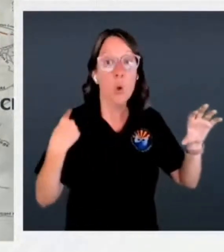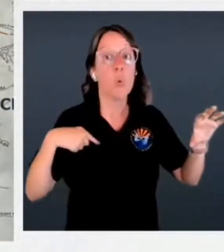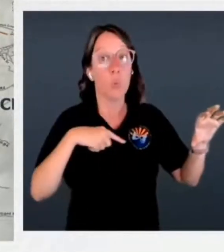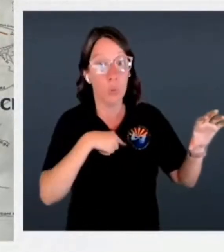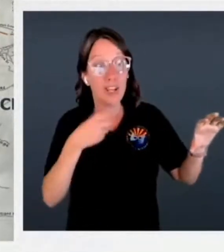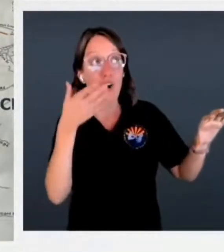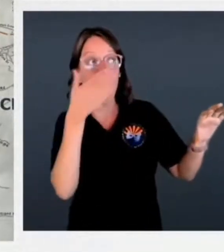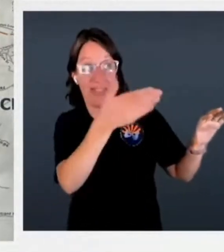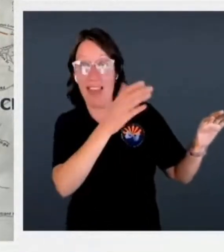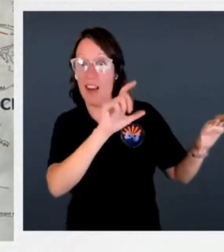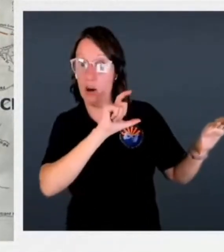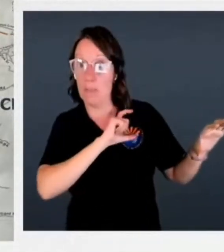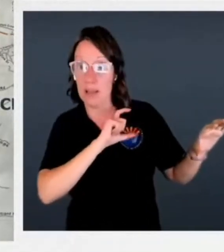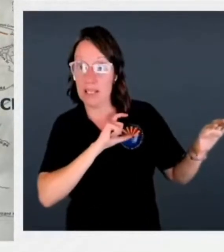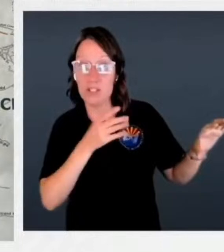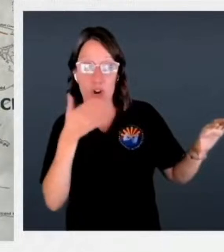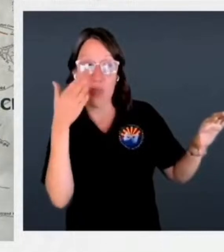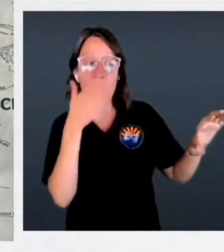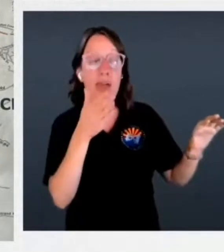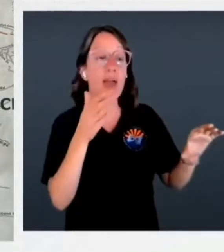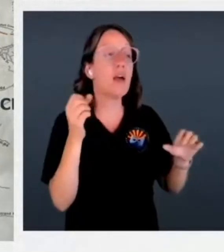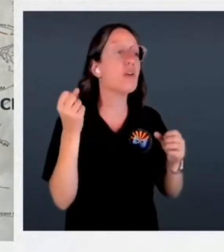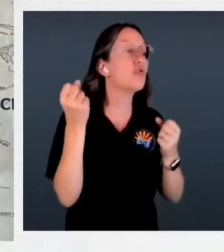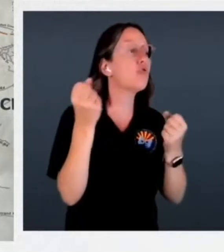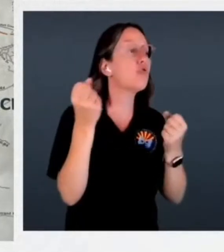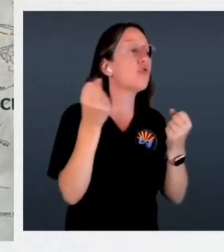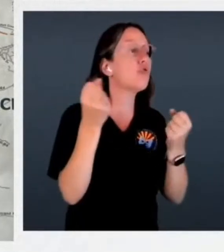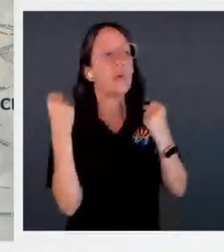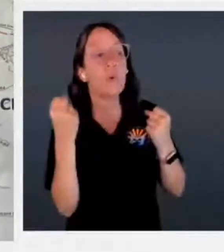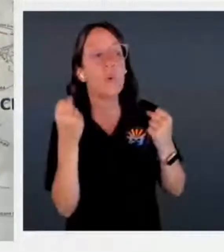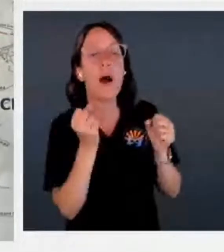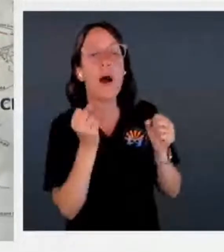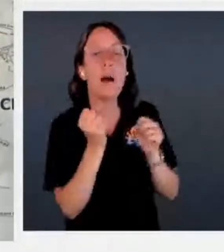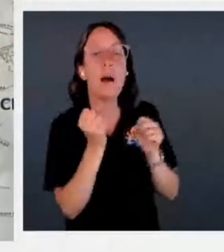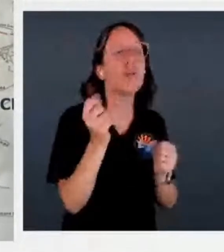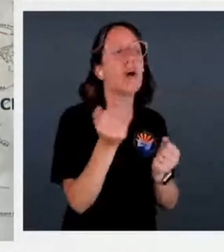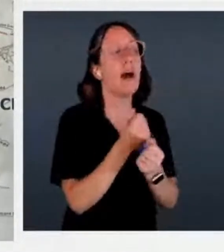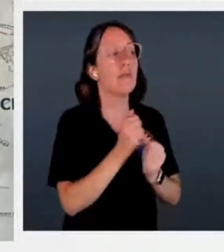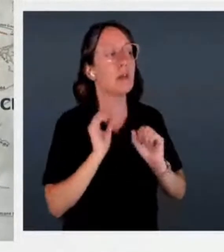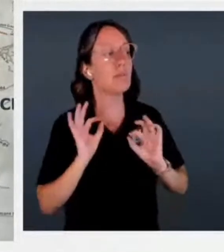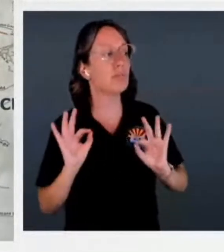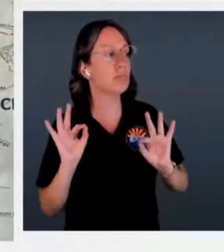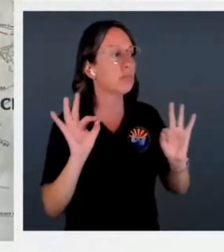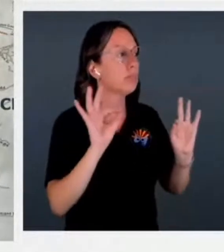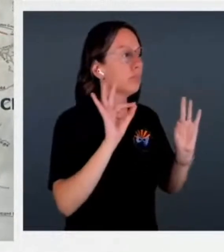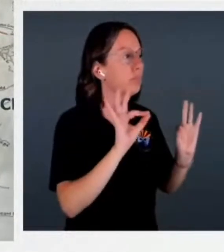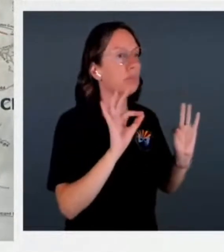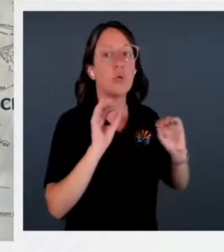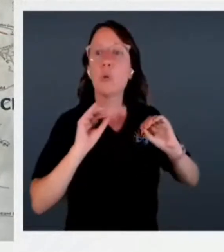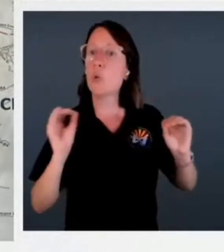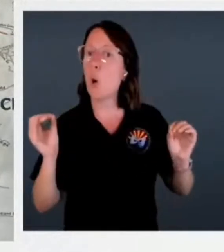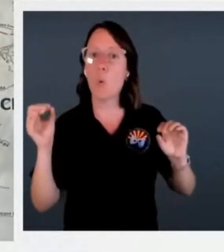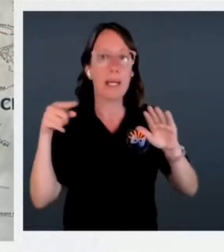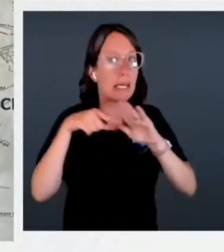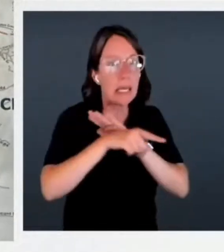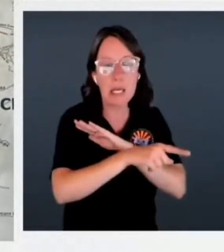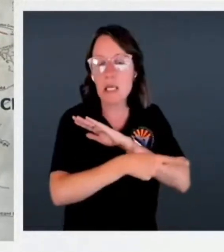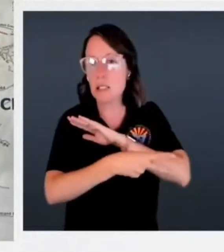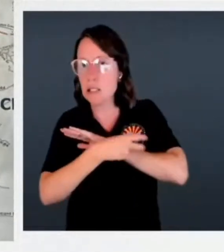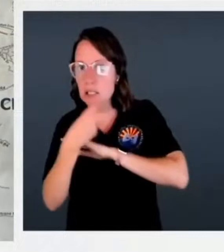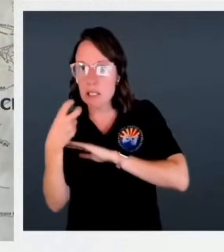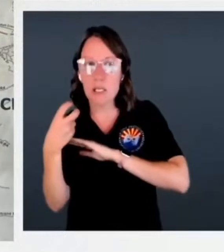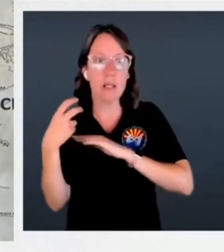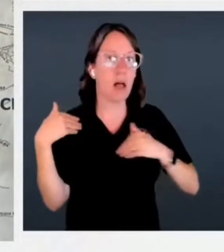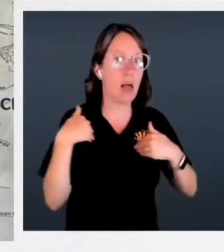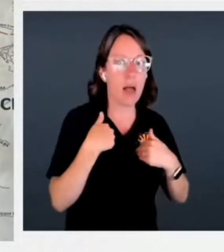just looking for anything out of the ordinary, or just ensuring that the place is safe and secure. So again, we